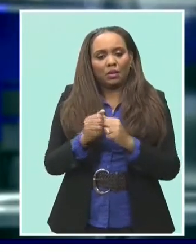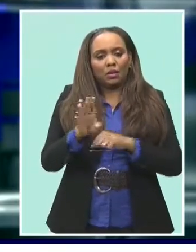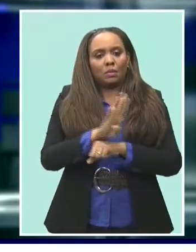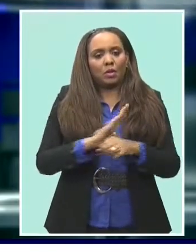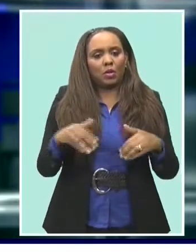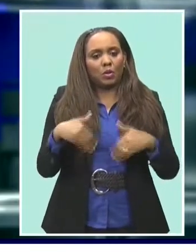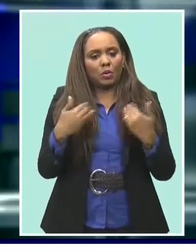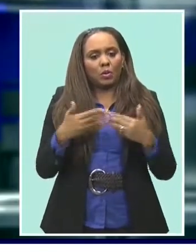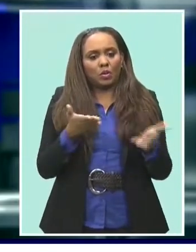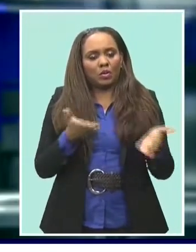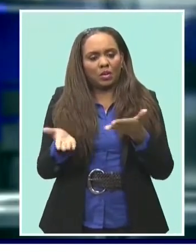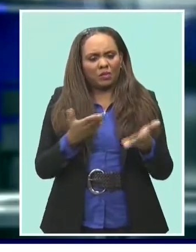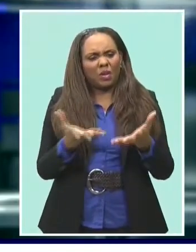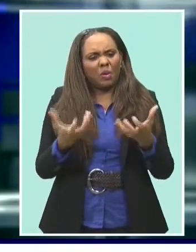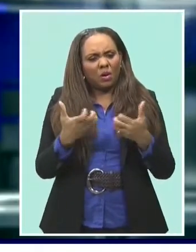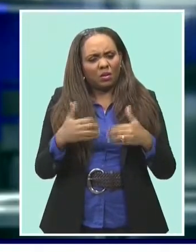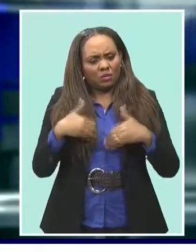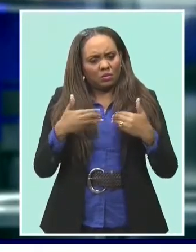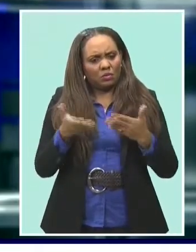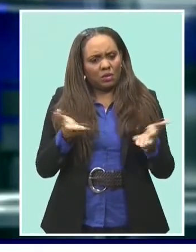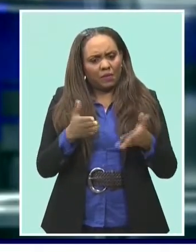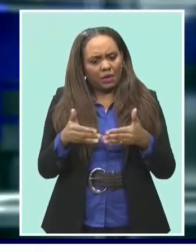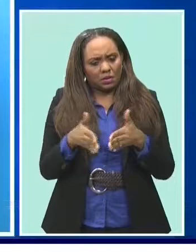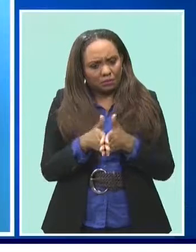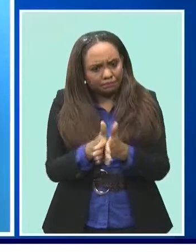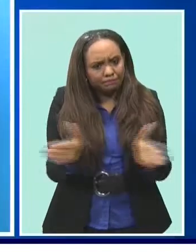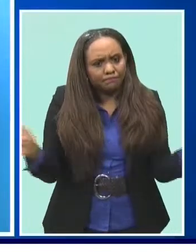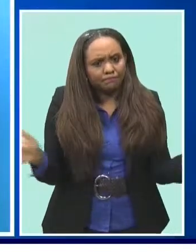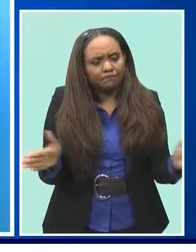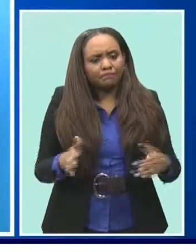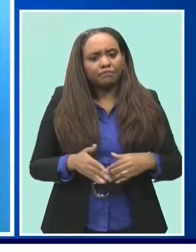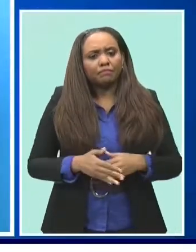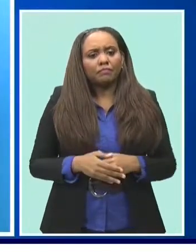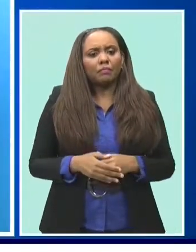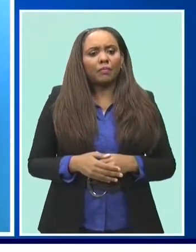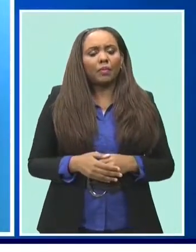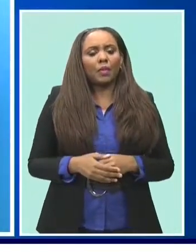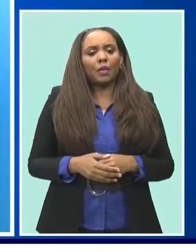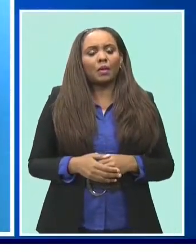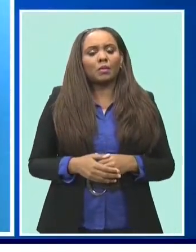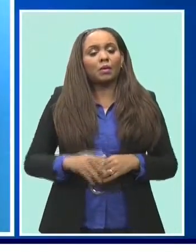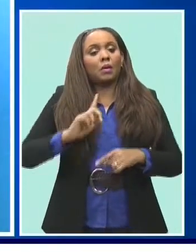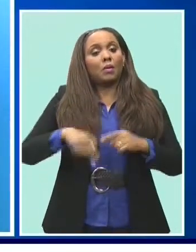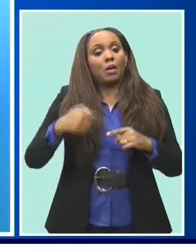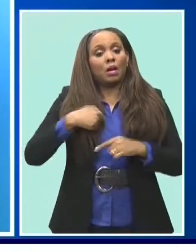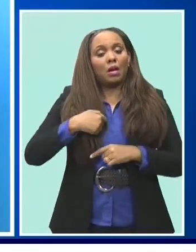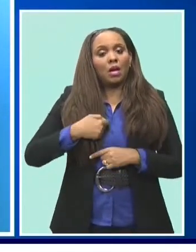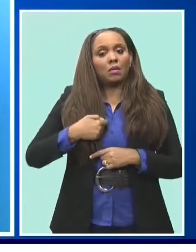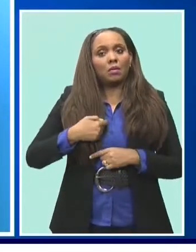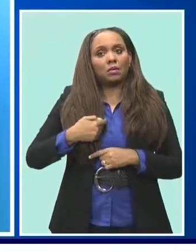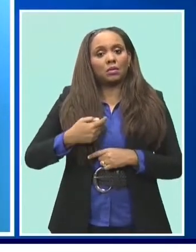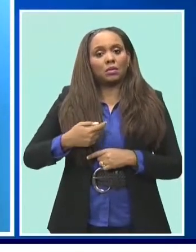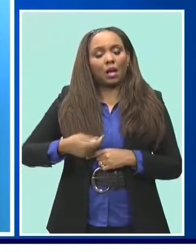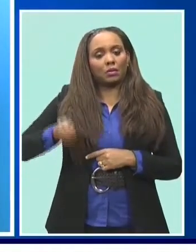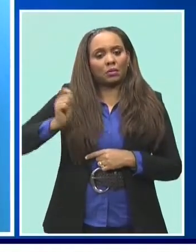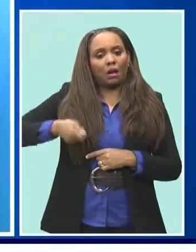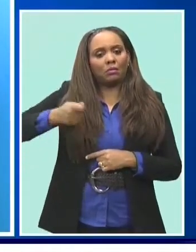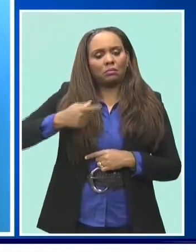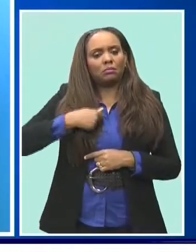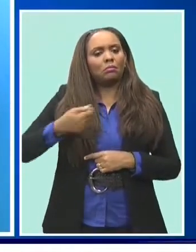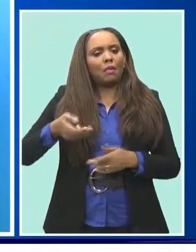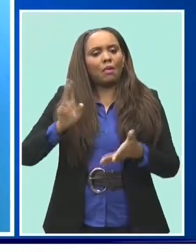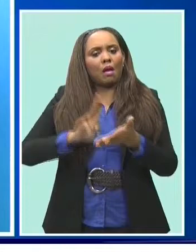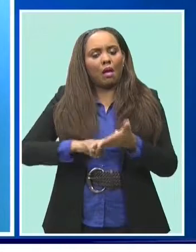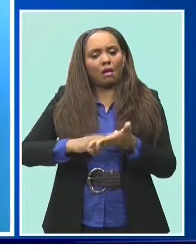to be expanded for some time. I used it a lot when I was on the bench because I signed a